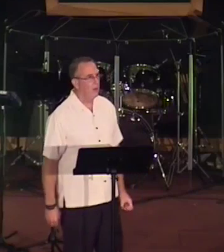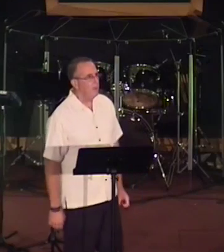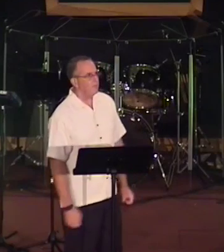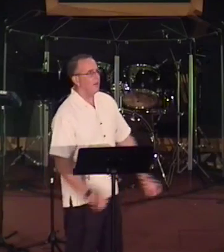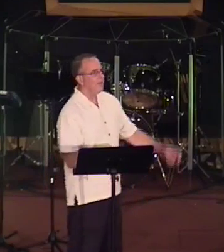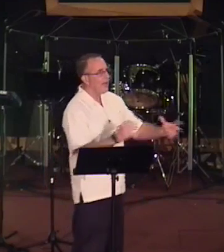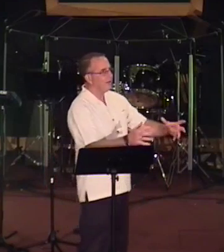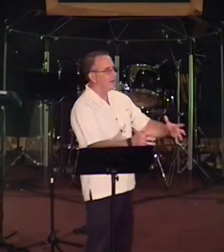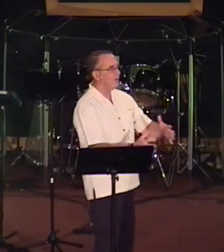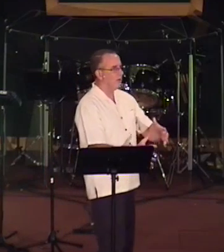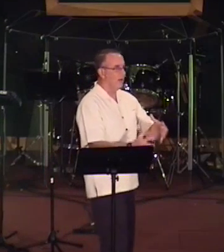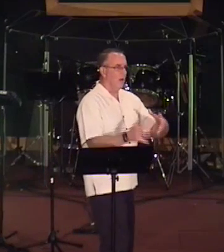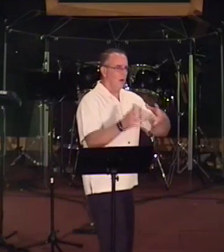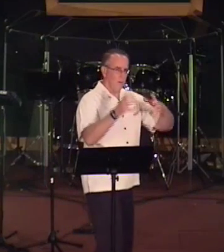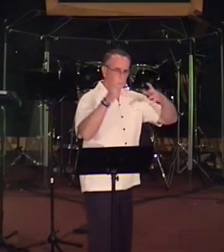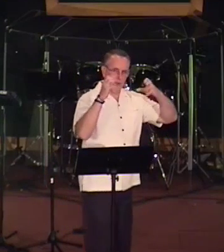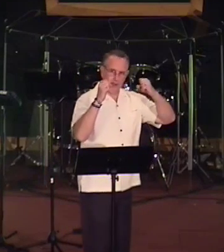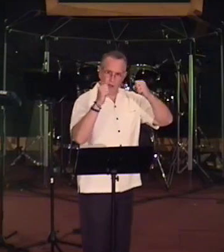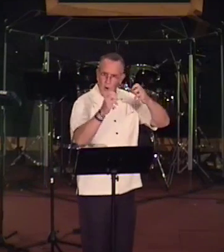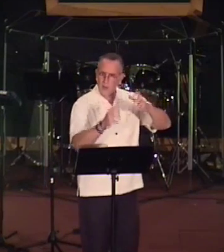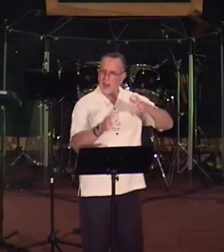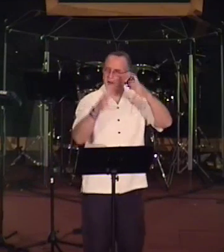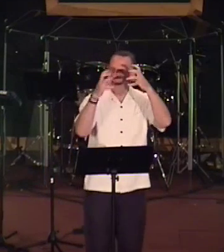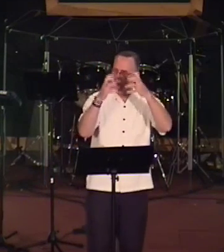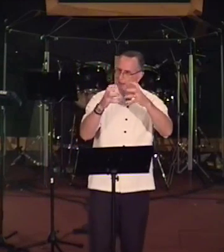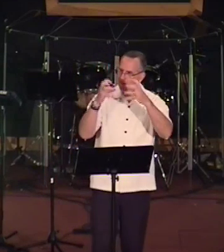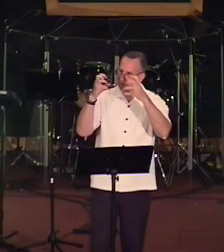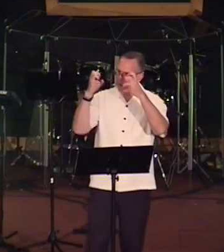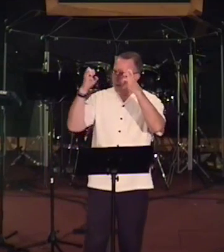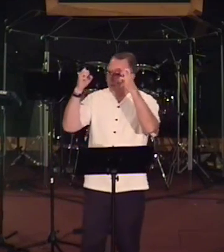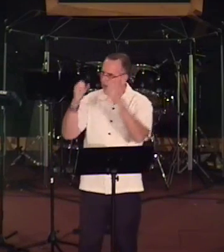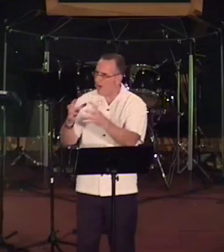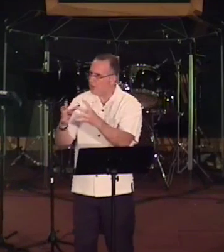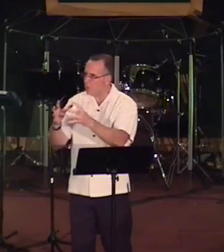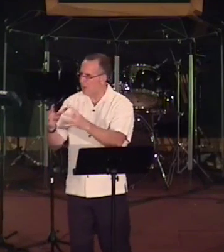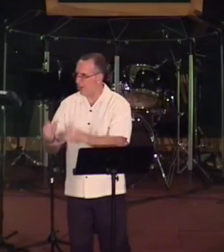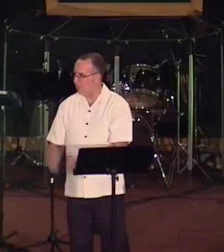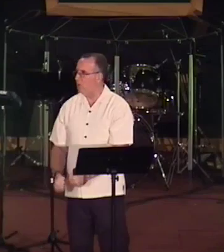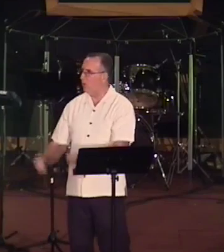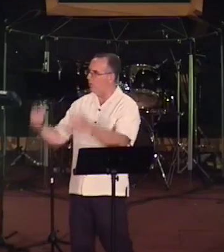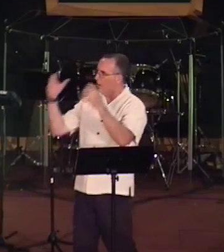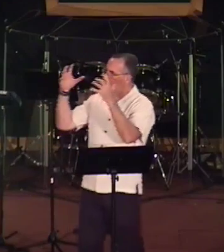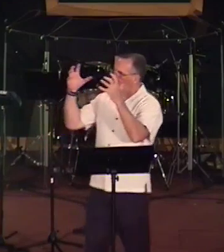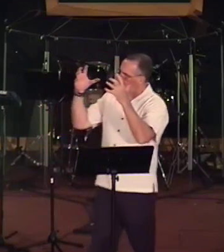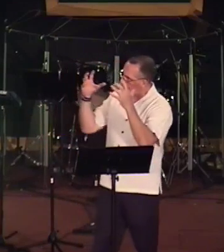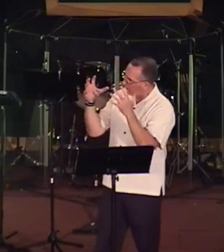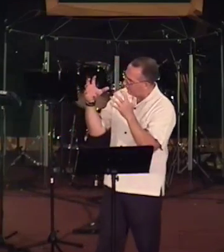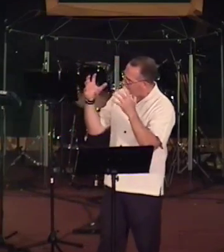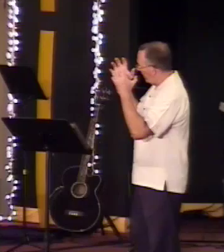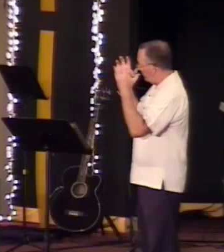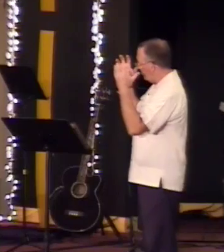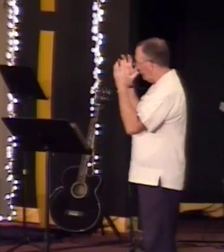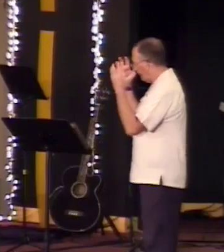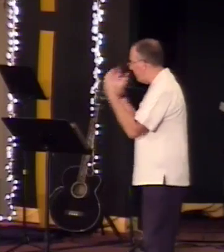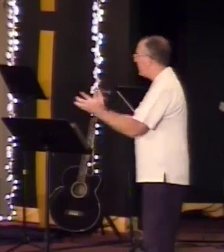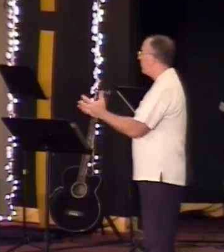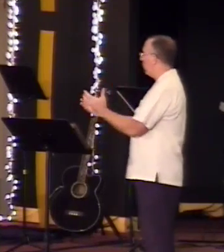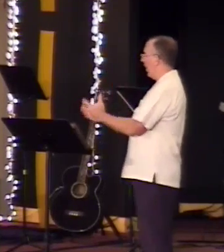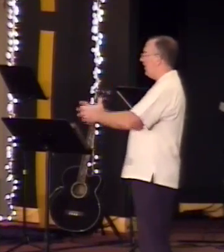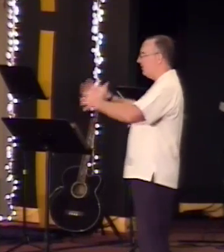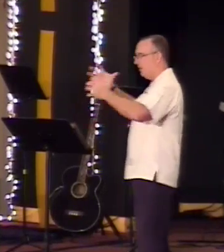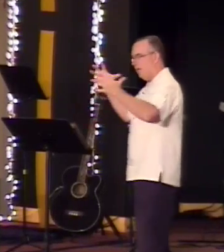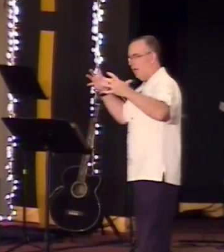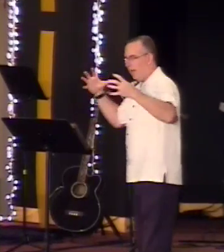And so the evangelists would go around and find a group of people who would commit